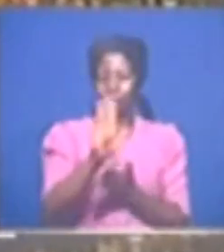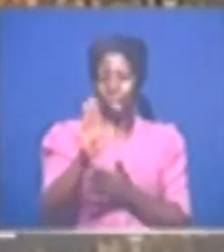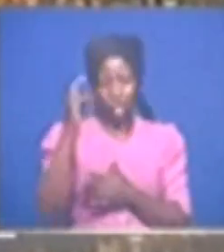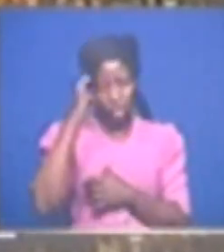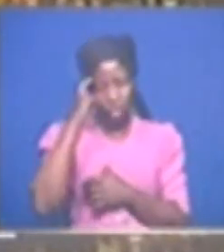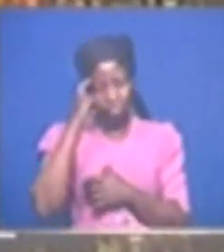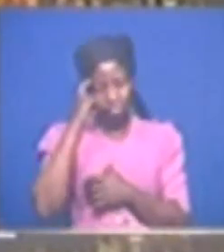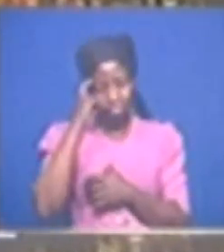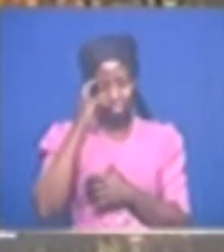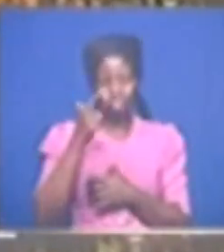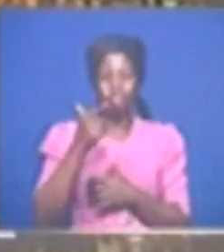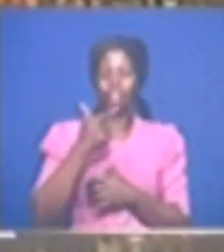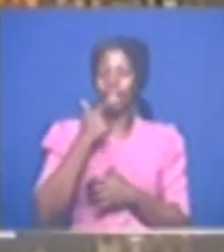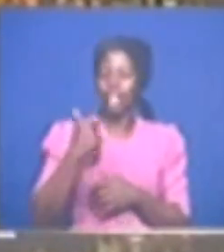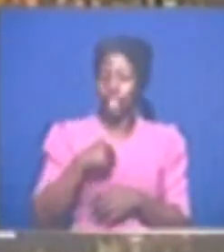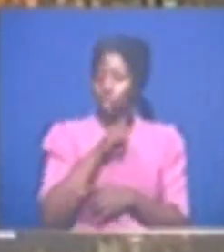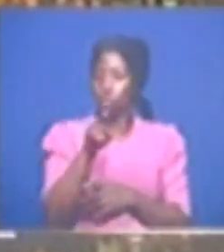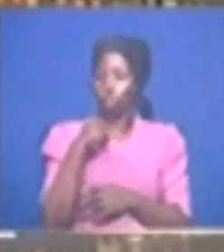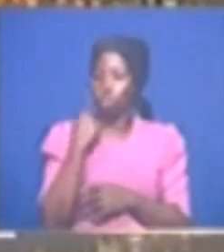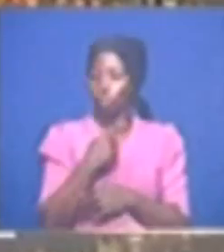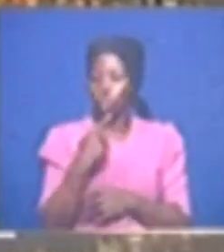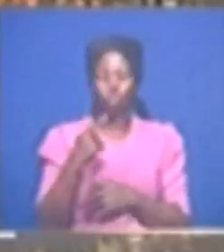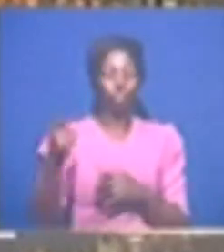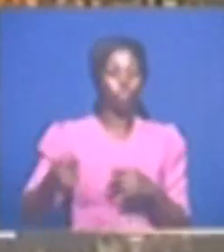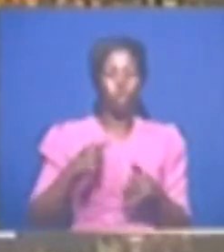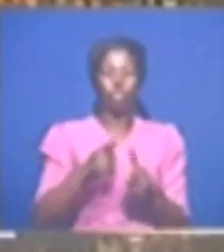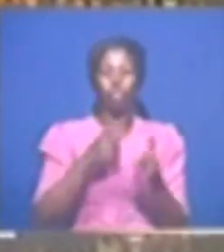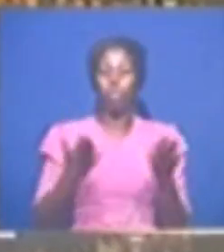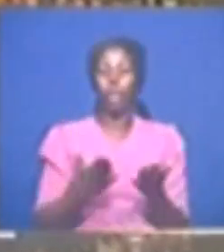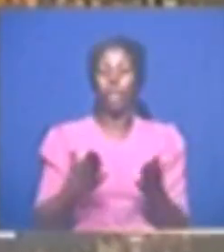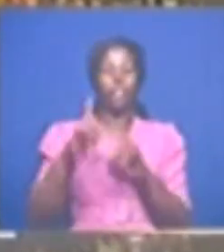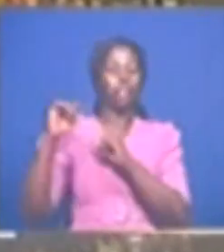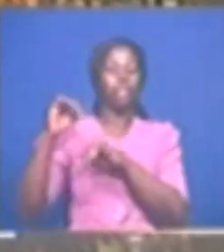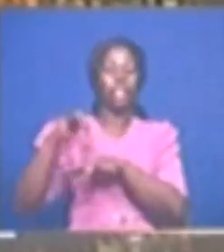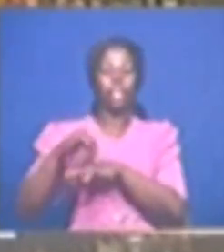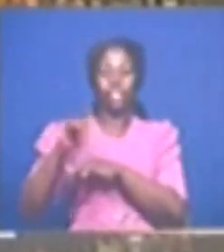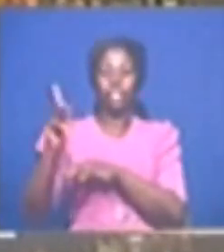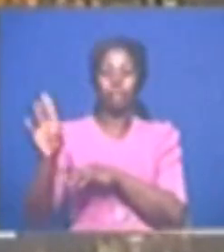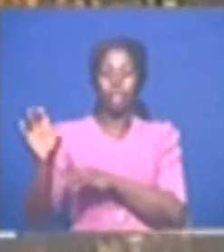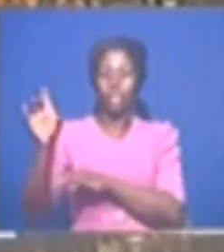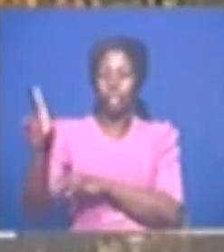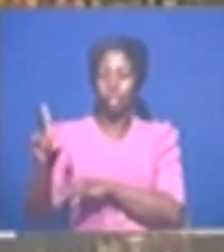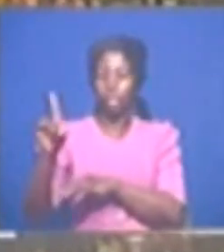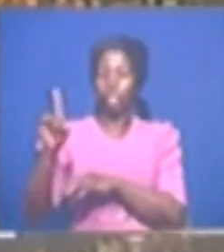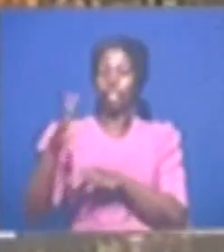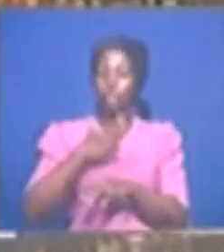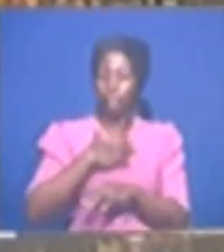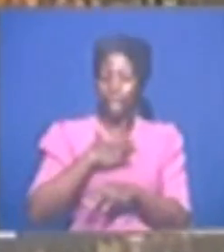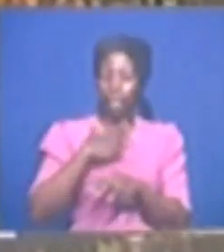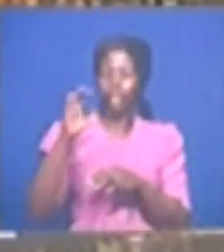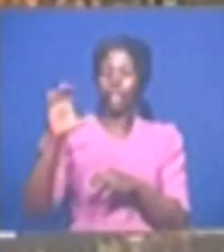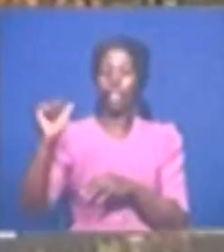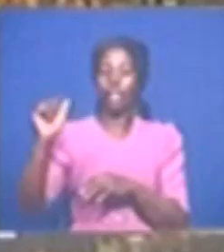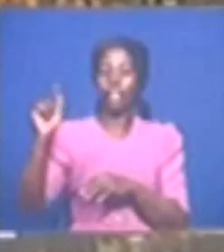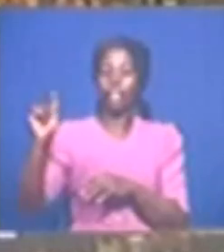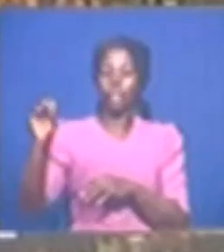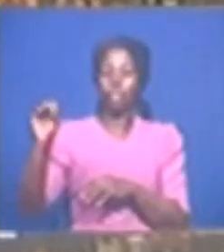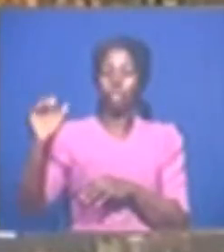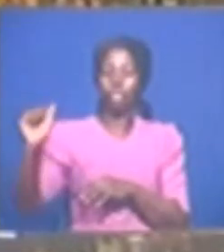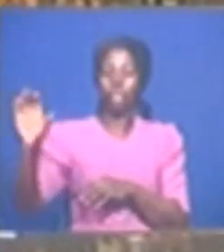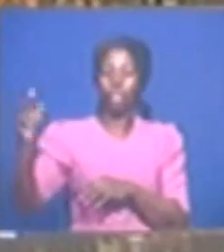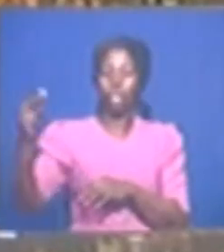you are and where you're texting me from. On Twitter, you can talk to me at KBC Channel 1. My Twitter handle at Kato Achenga. Do you